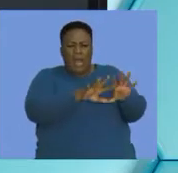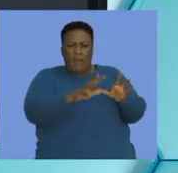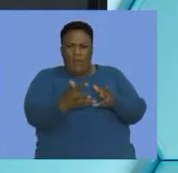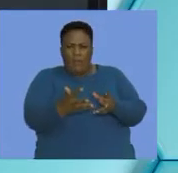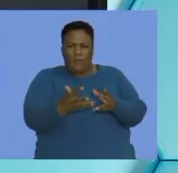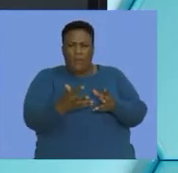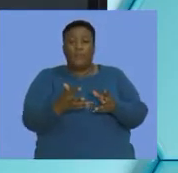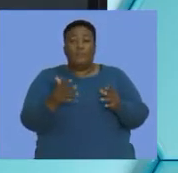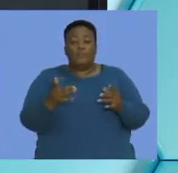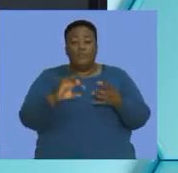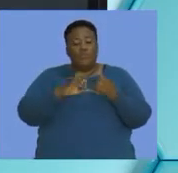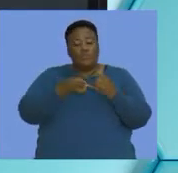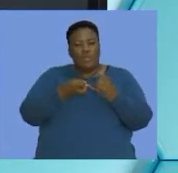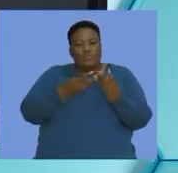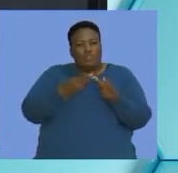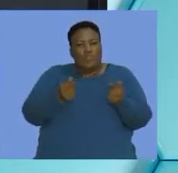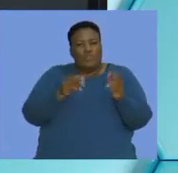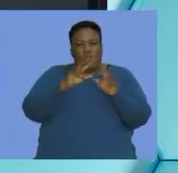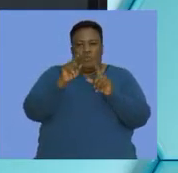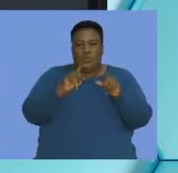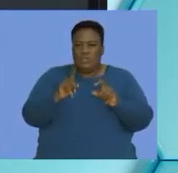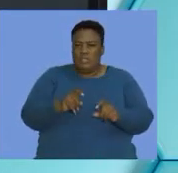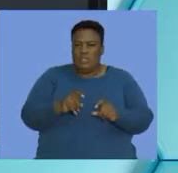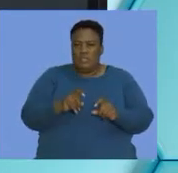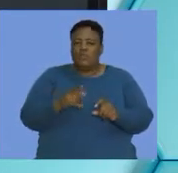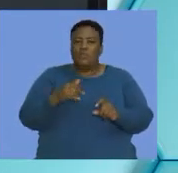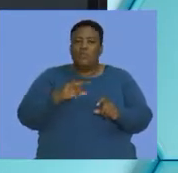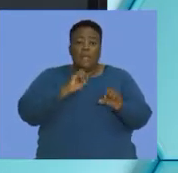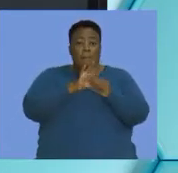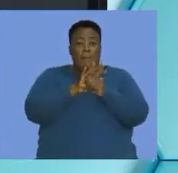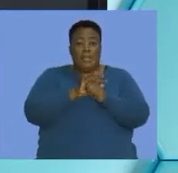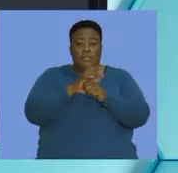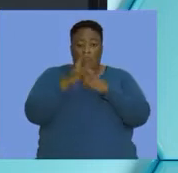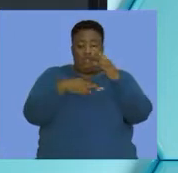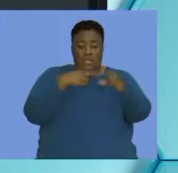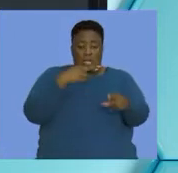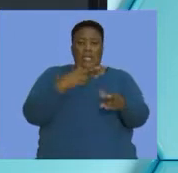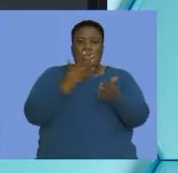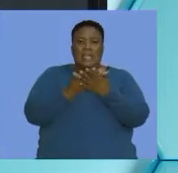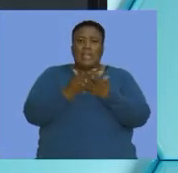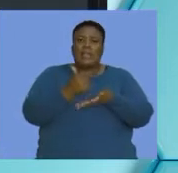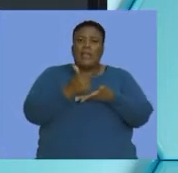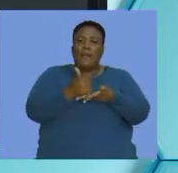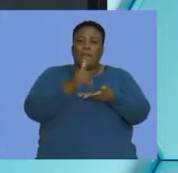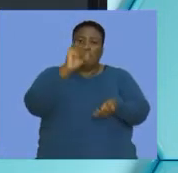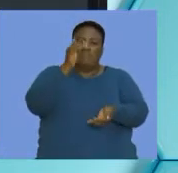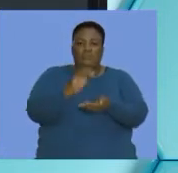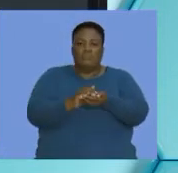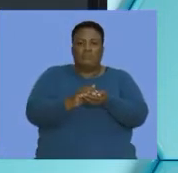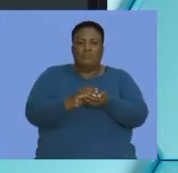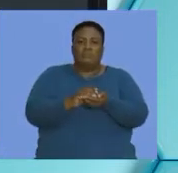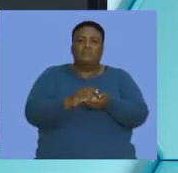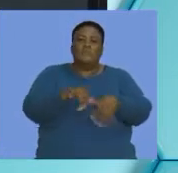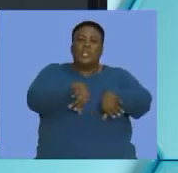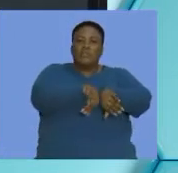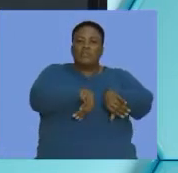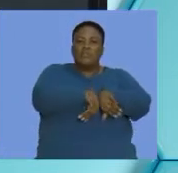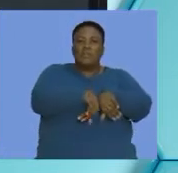and we attempted to solve a question where we looked at how the impact of recycling can reduce the impact that solid waste has on the